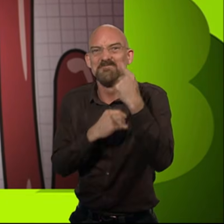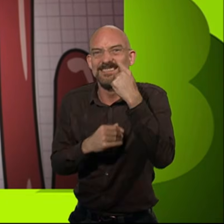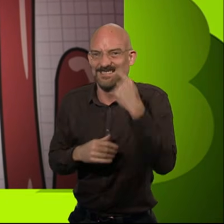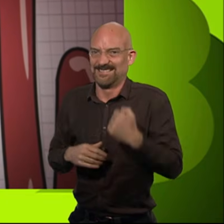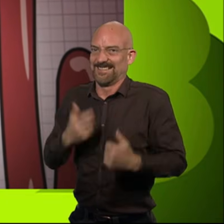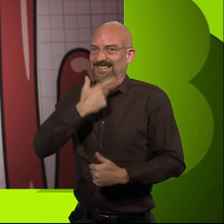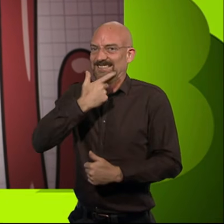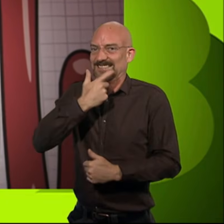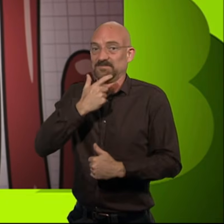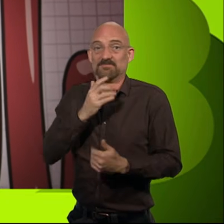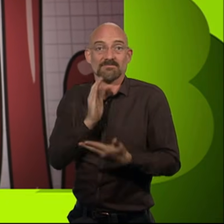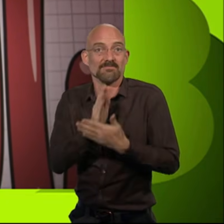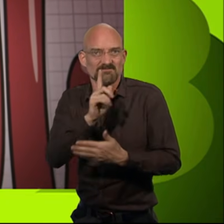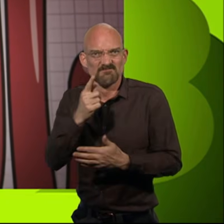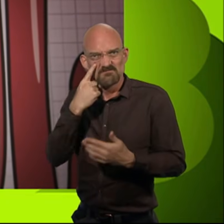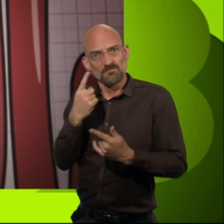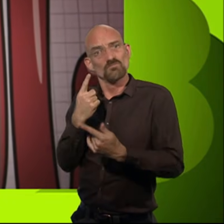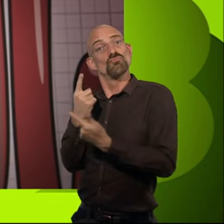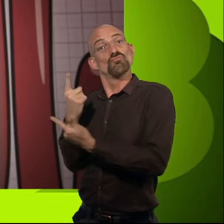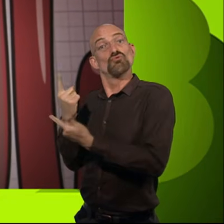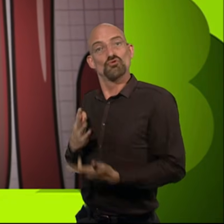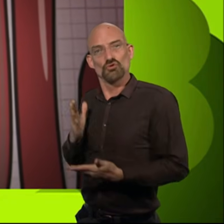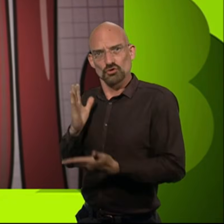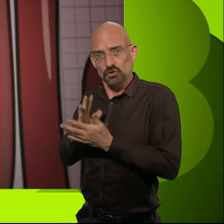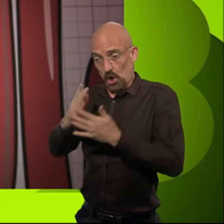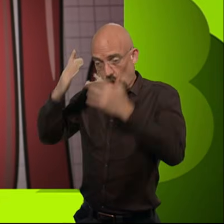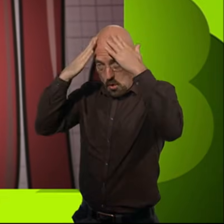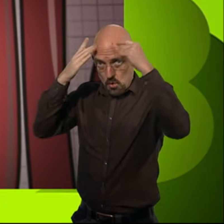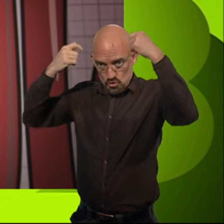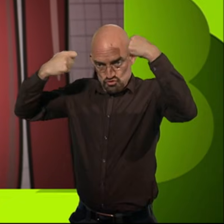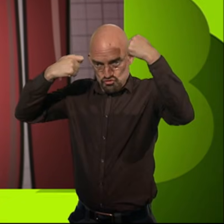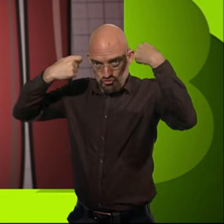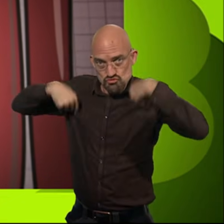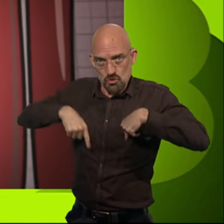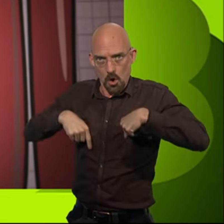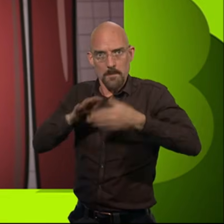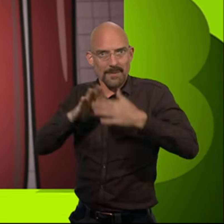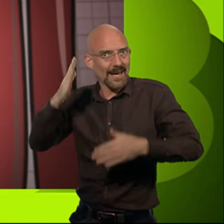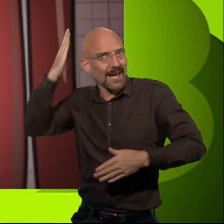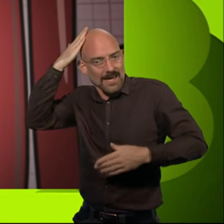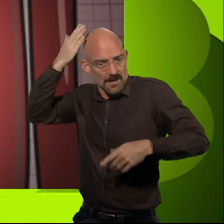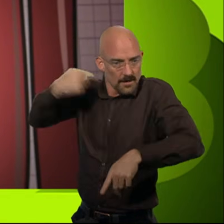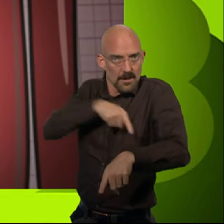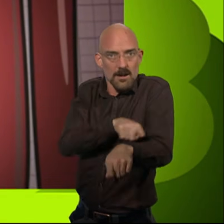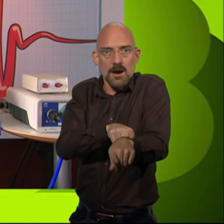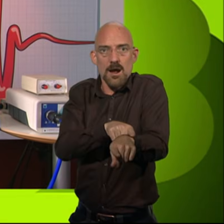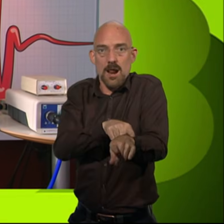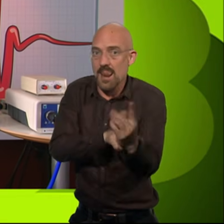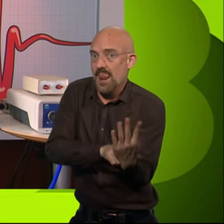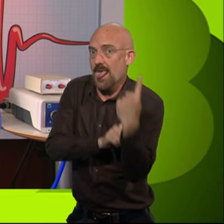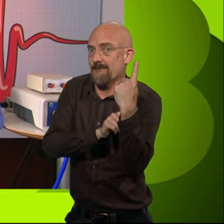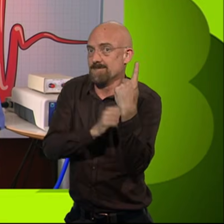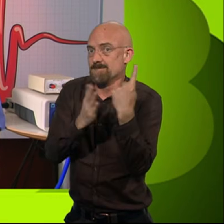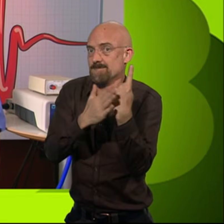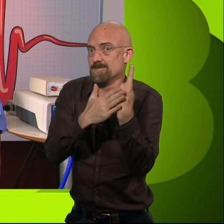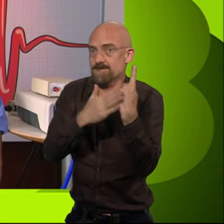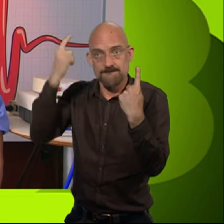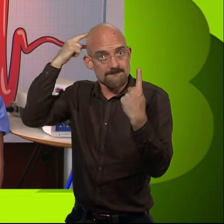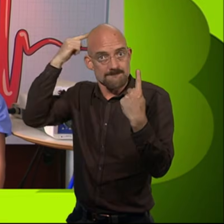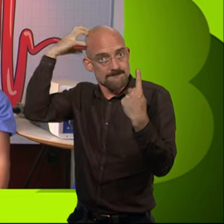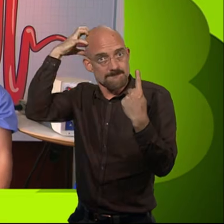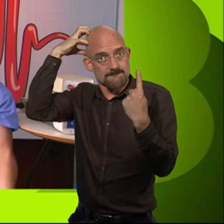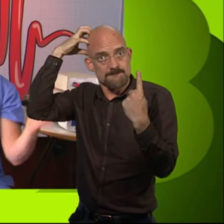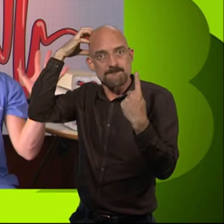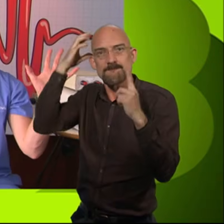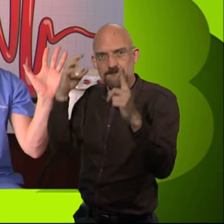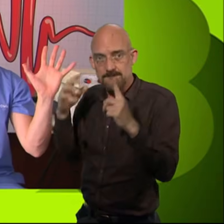But the magnetic brain scrambler is also showing us which part of Chris's brain controls his left hand. I'm on the right side of Chris's body,